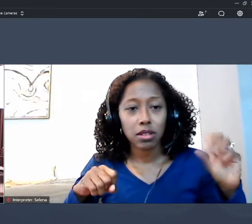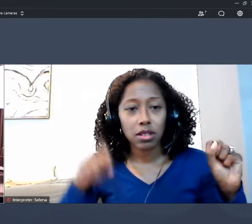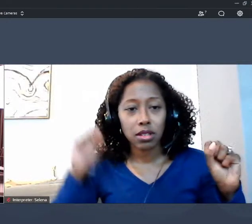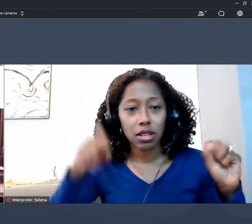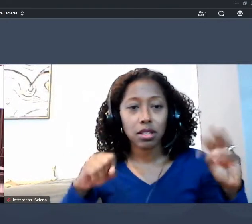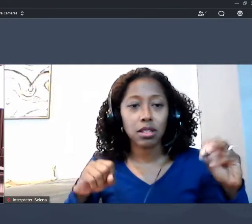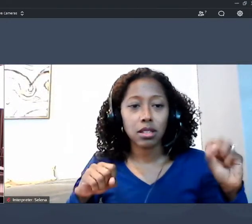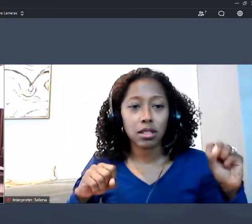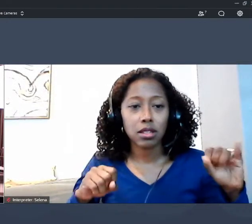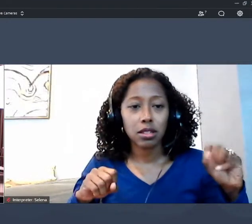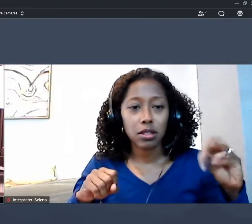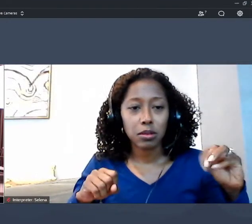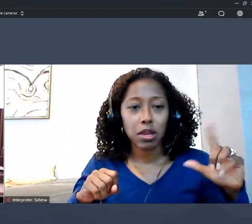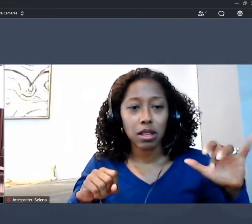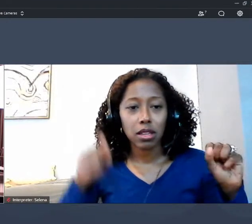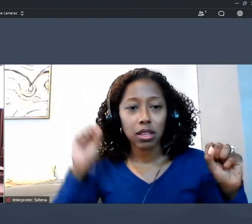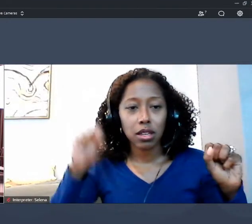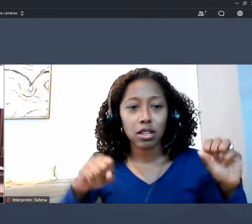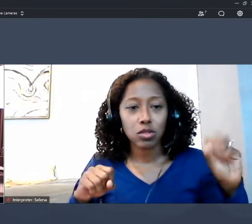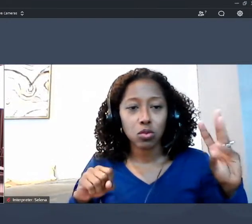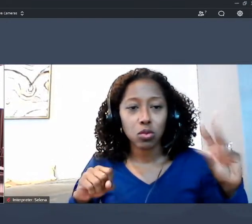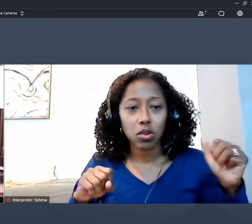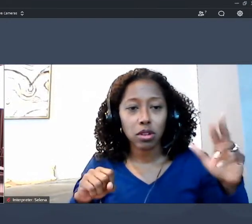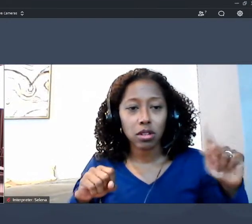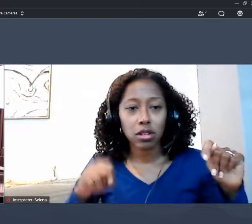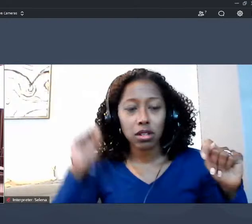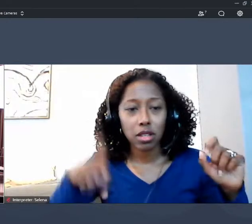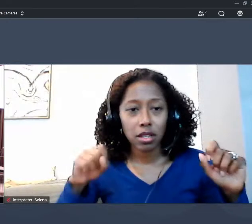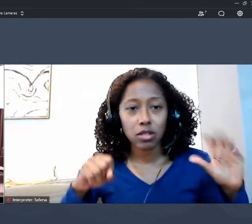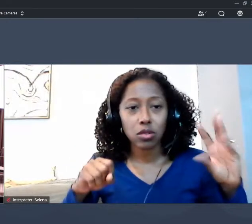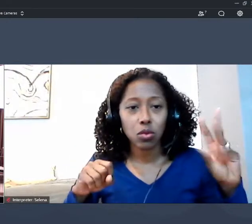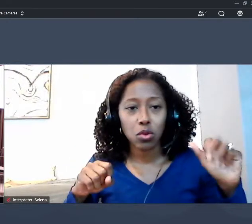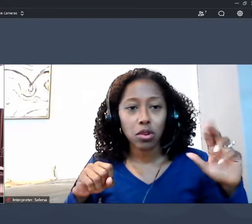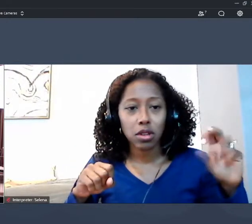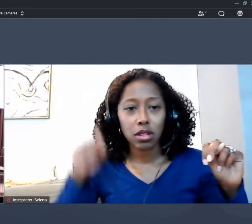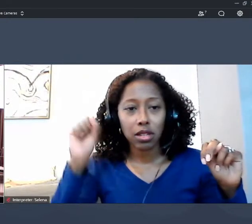yes. Warrington, yes. Warren, yes. Chairman Collette, yes.